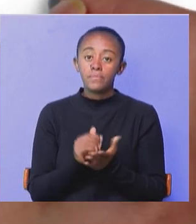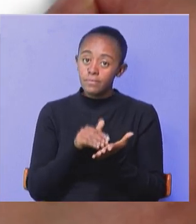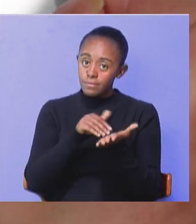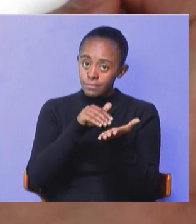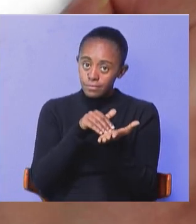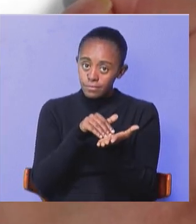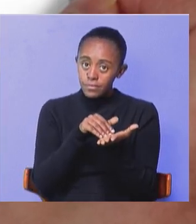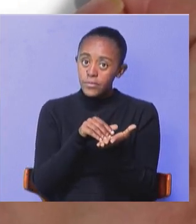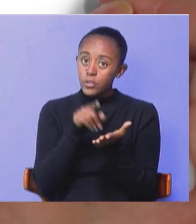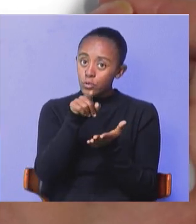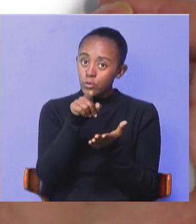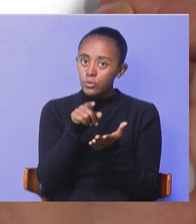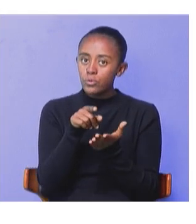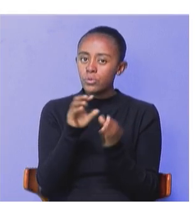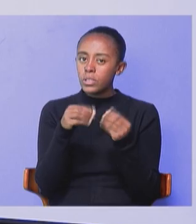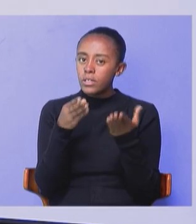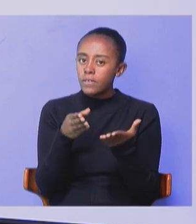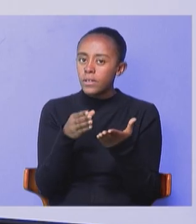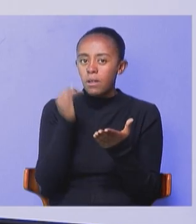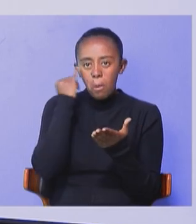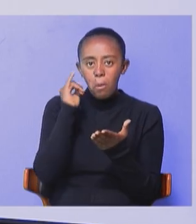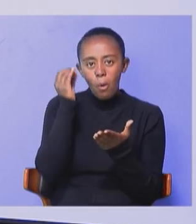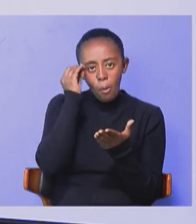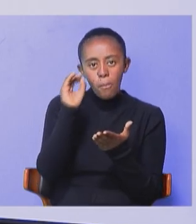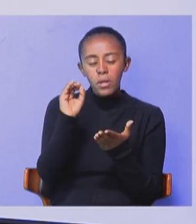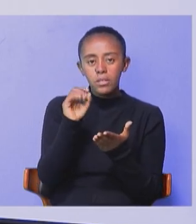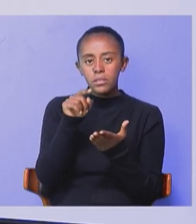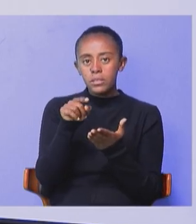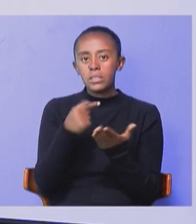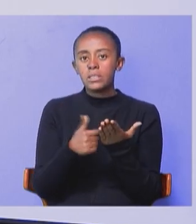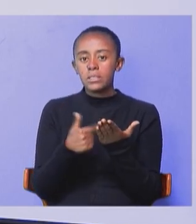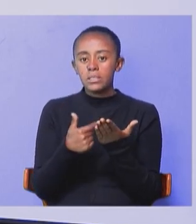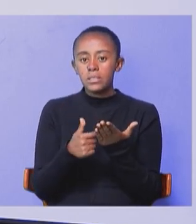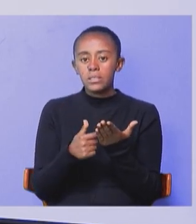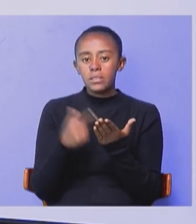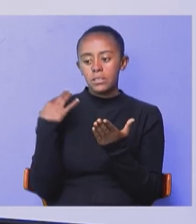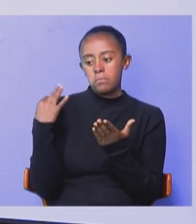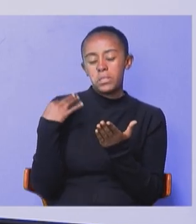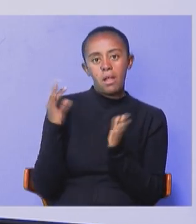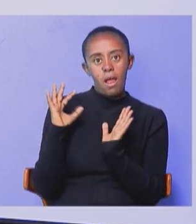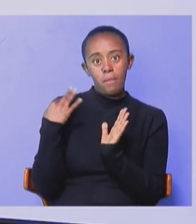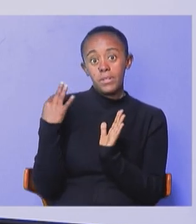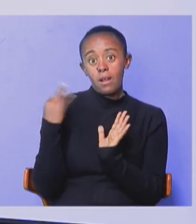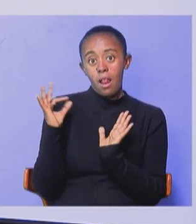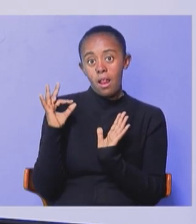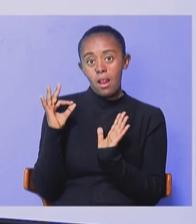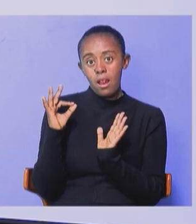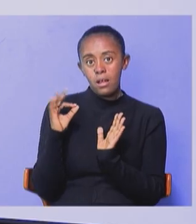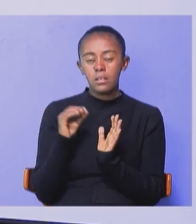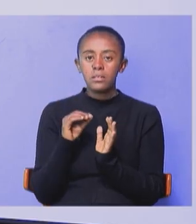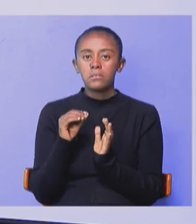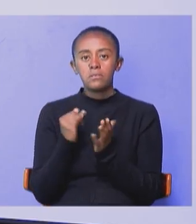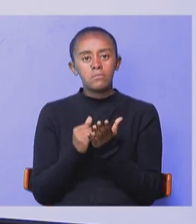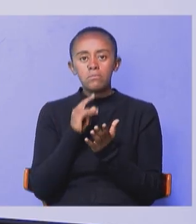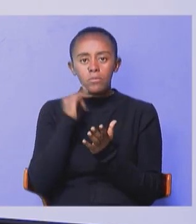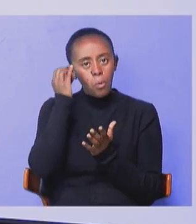Again, you are giving your opinion, and this is a personal opinion. It may not be